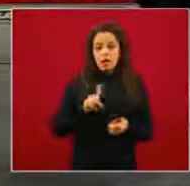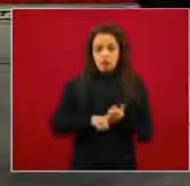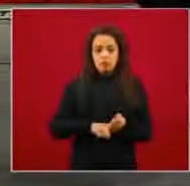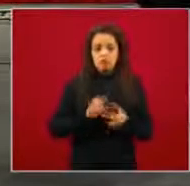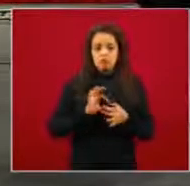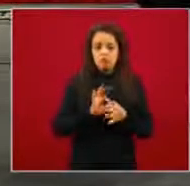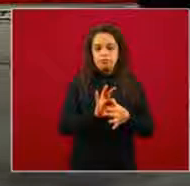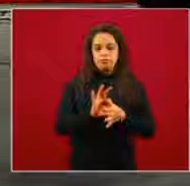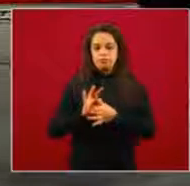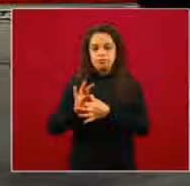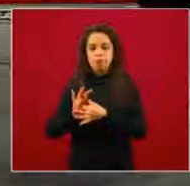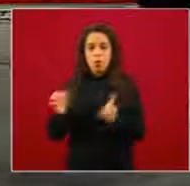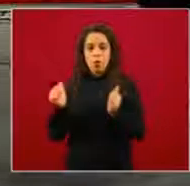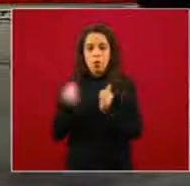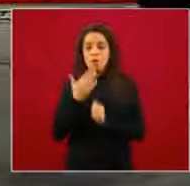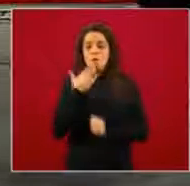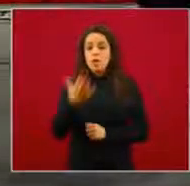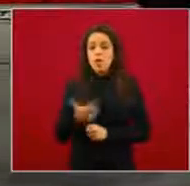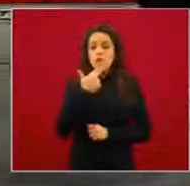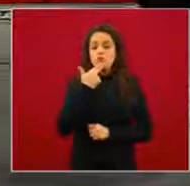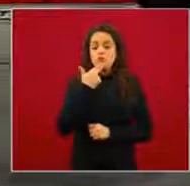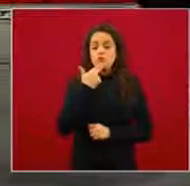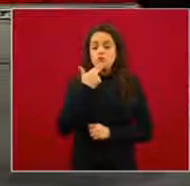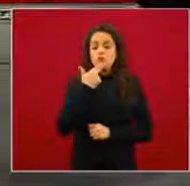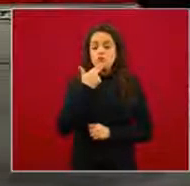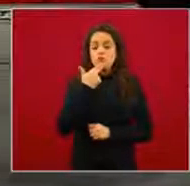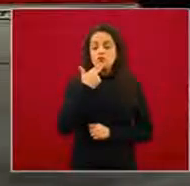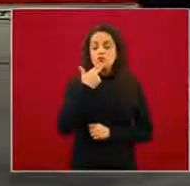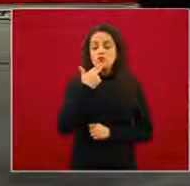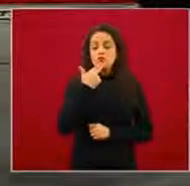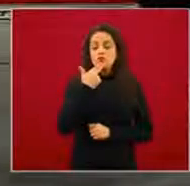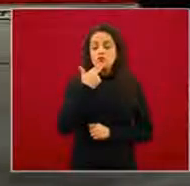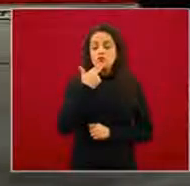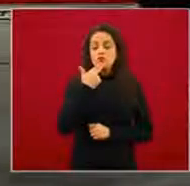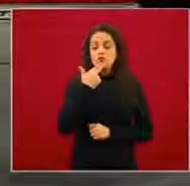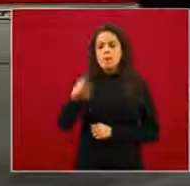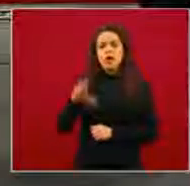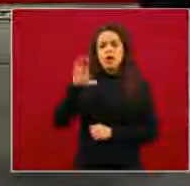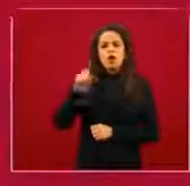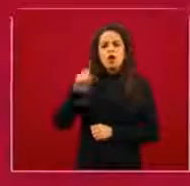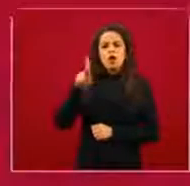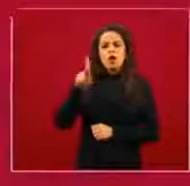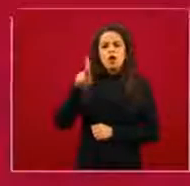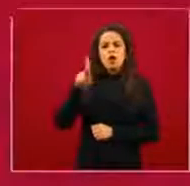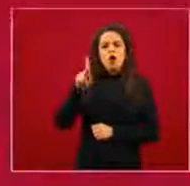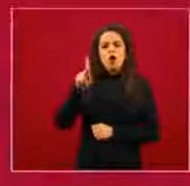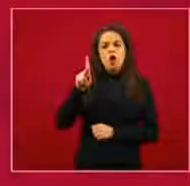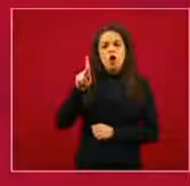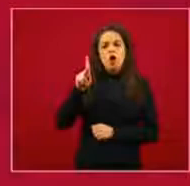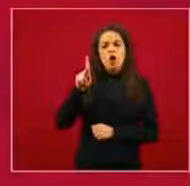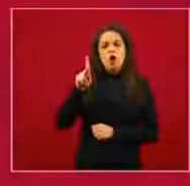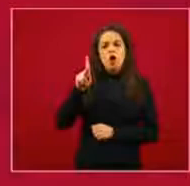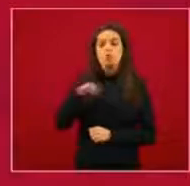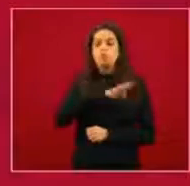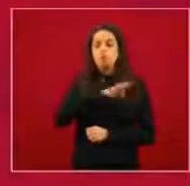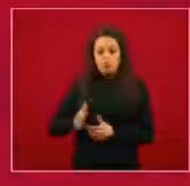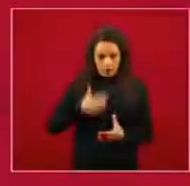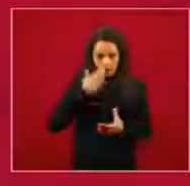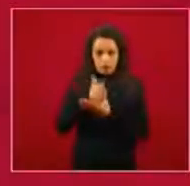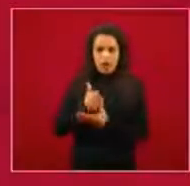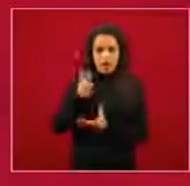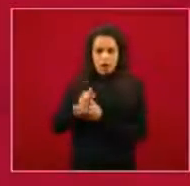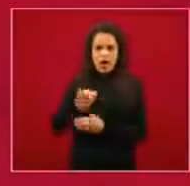are related with the application of protocols, and this can also be conducted by COFEPRIS. So yes, we can have this type